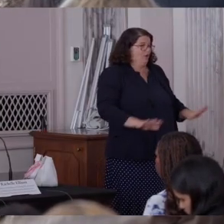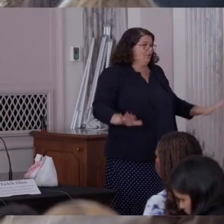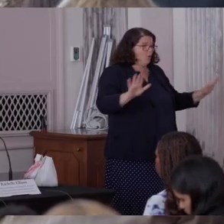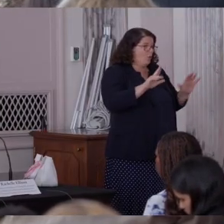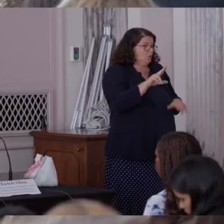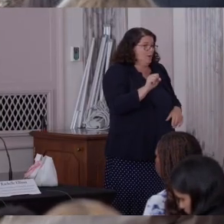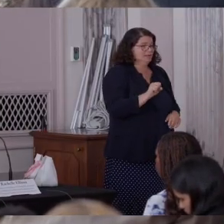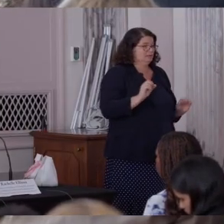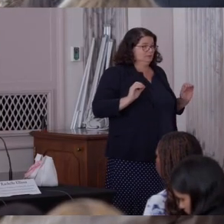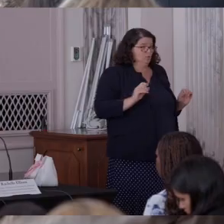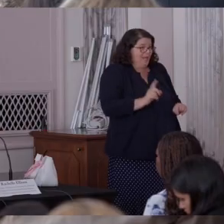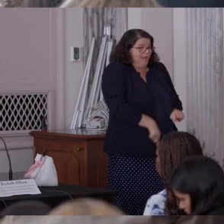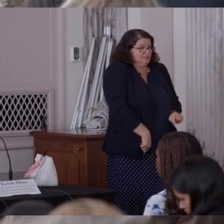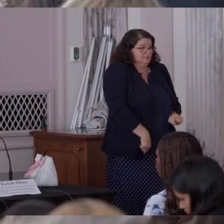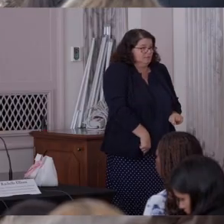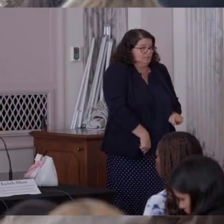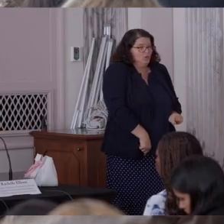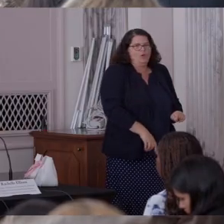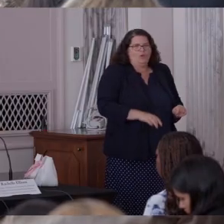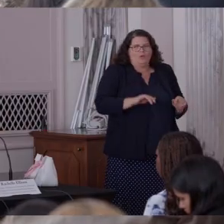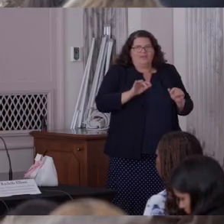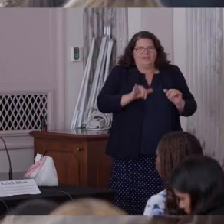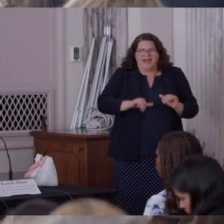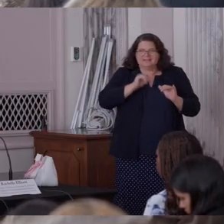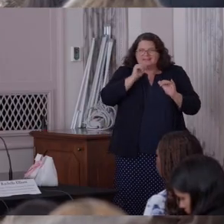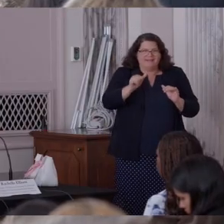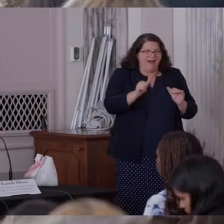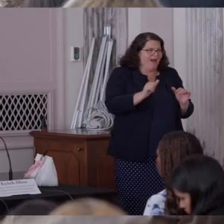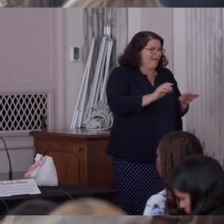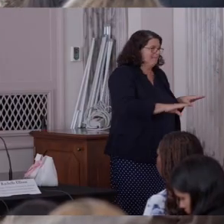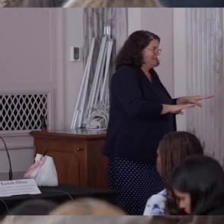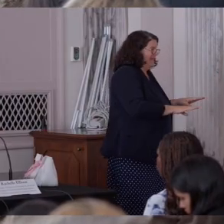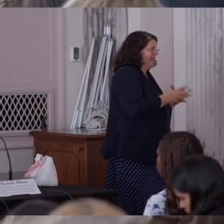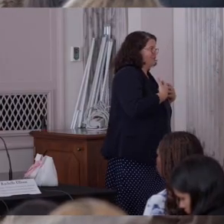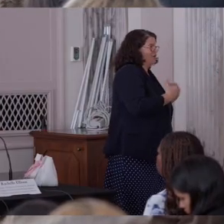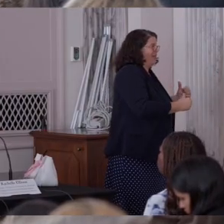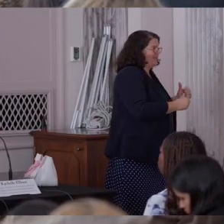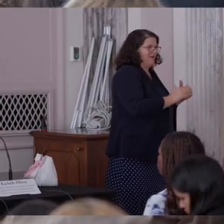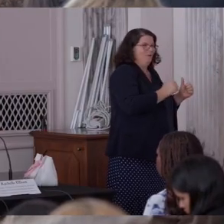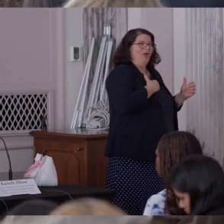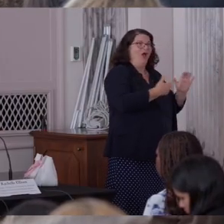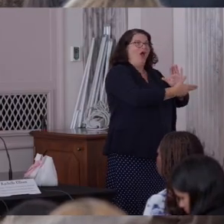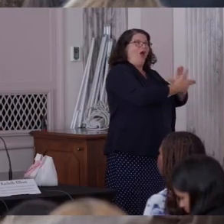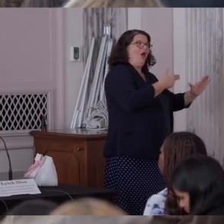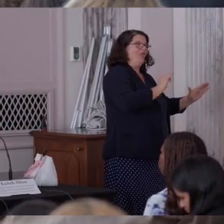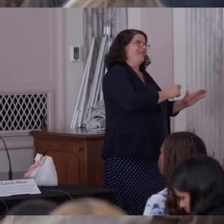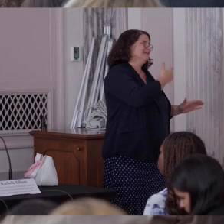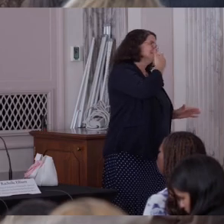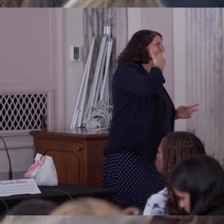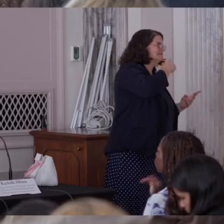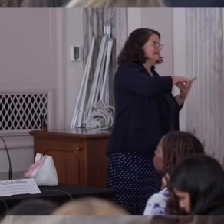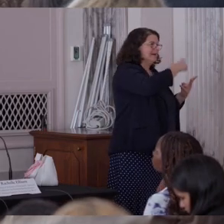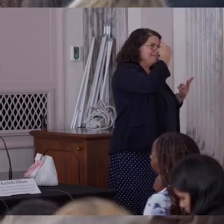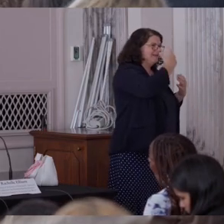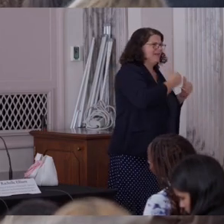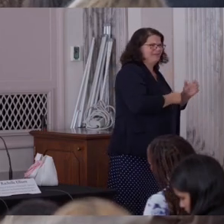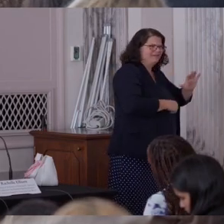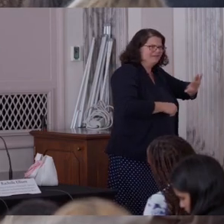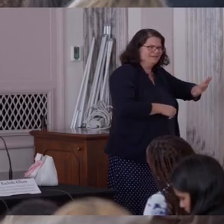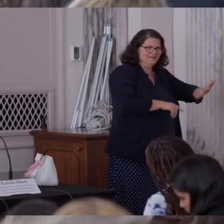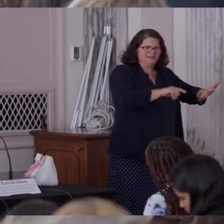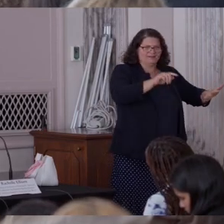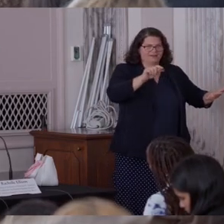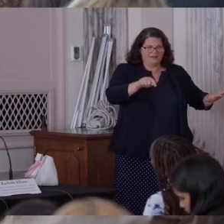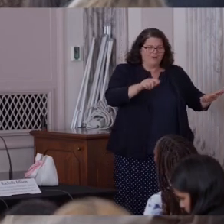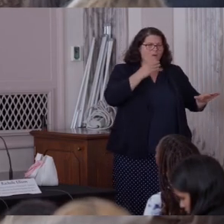issue of behavioral health. We have pathologized the issue of homelessness, and we have to